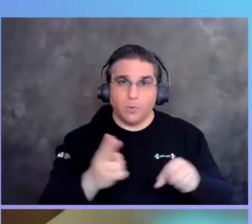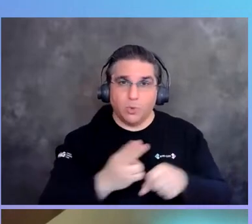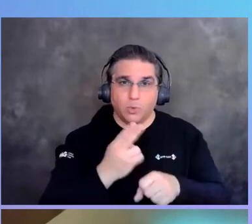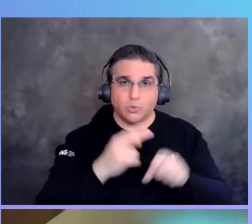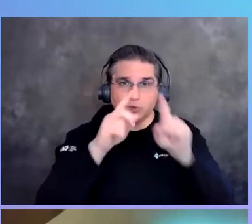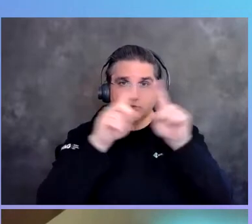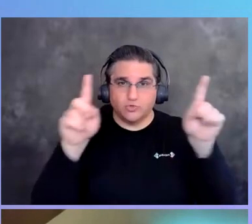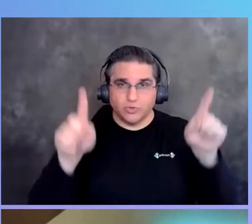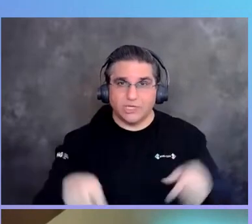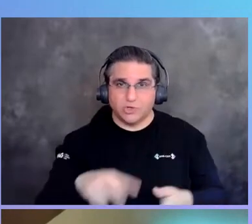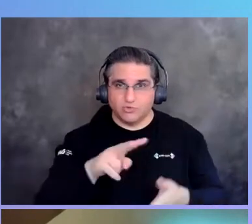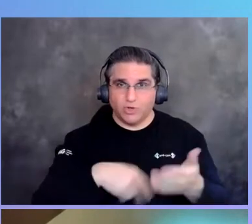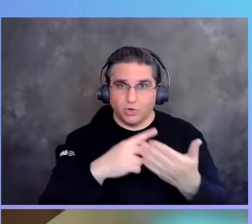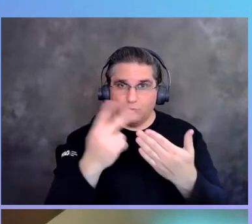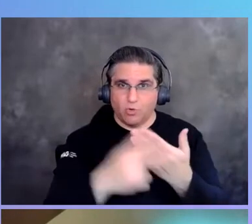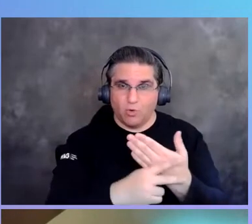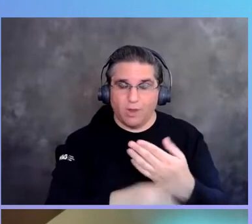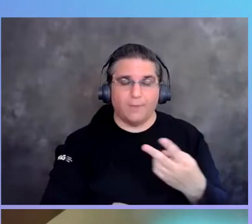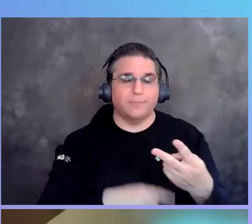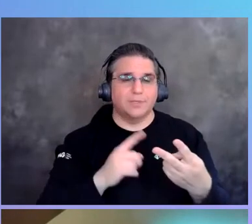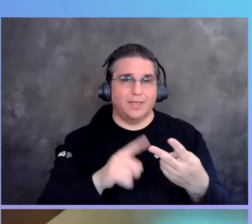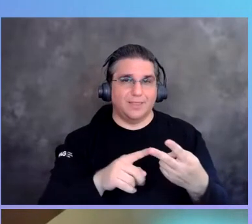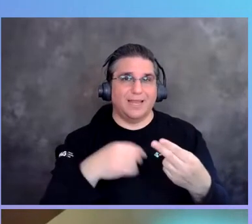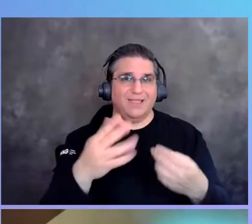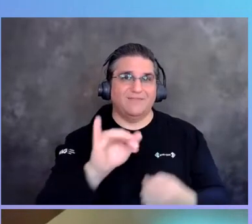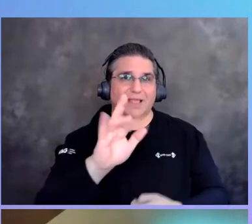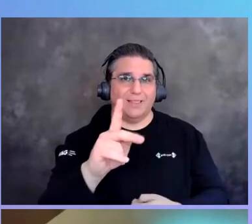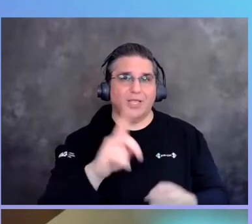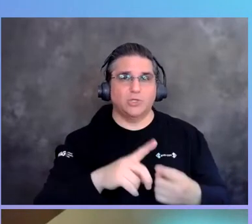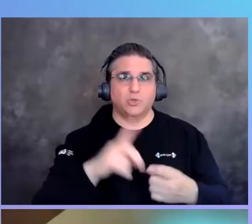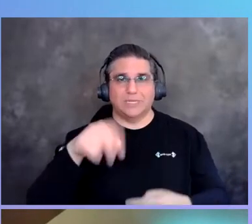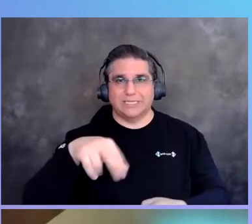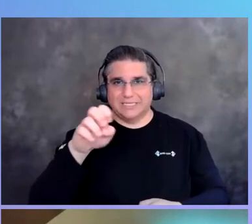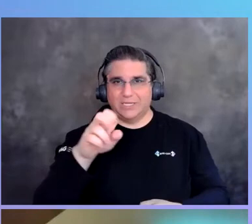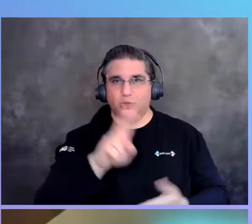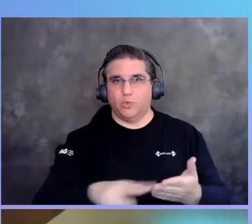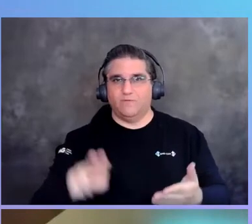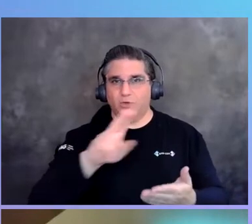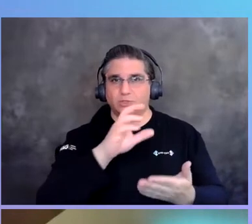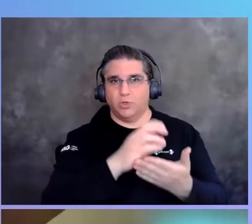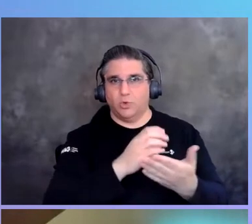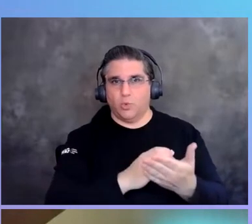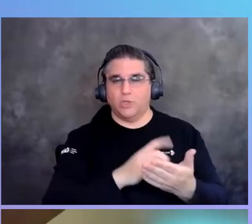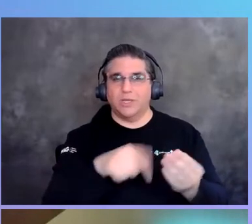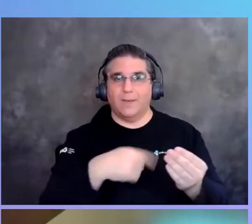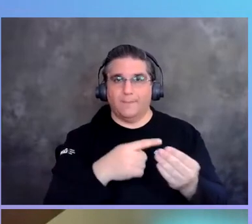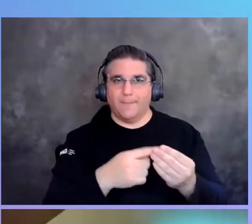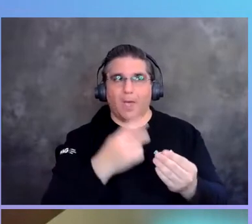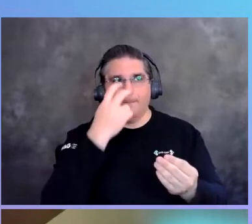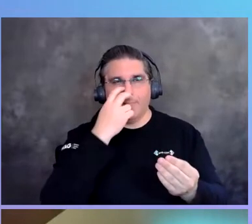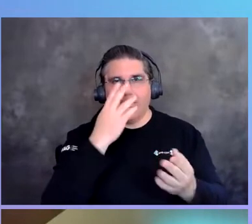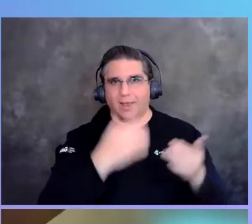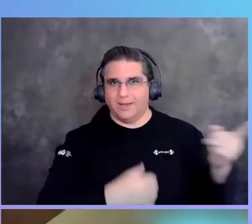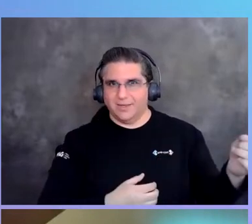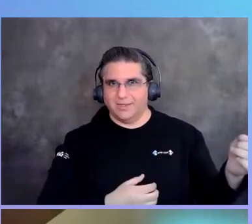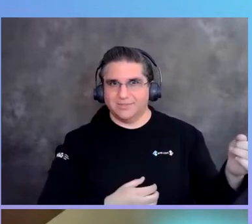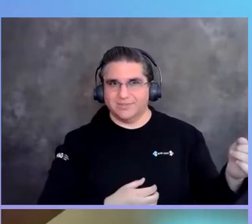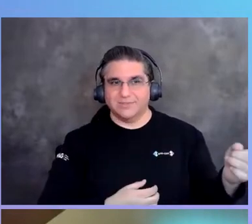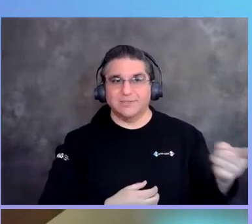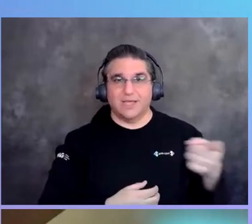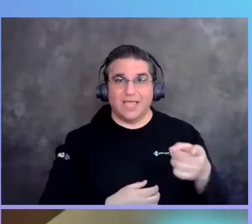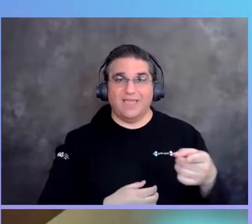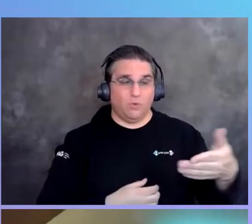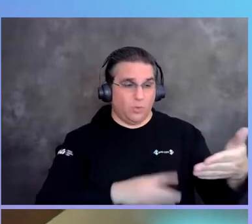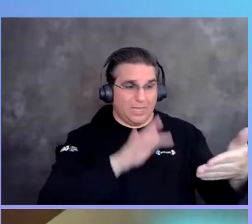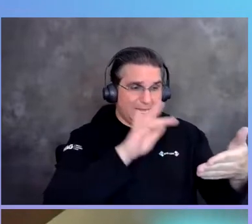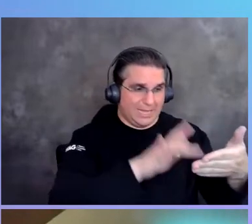navigate. It then links to a Deque University course called Design Considerations for Blindness. You can click on that link and read more